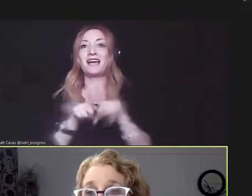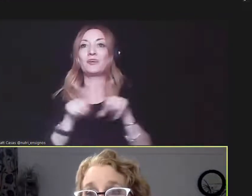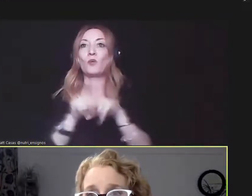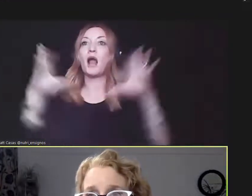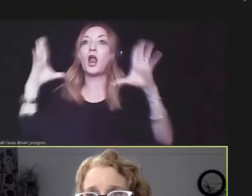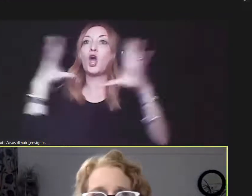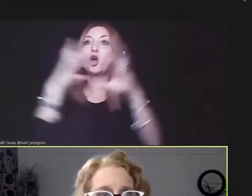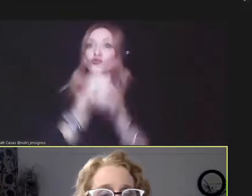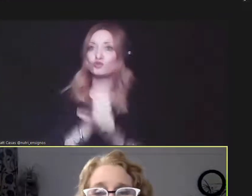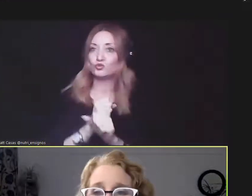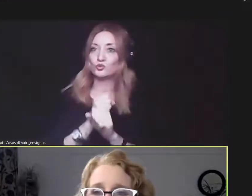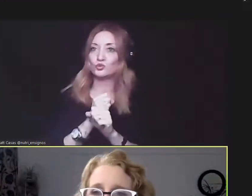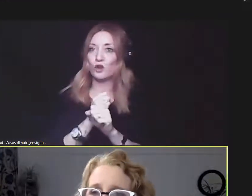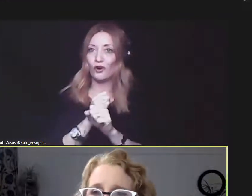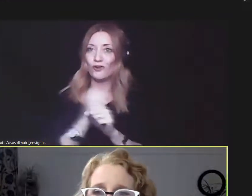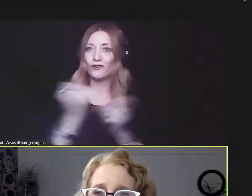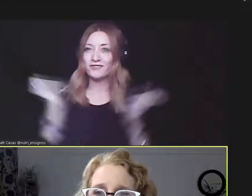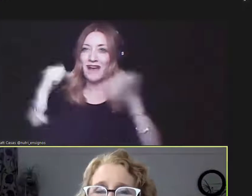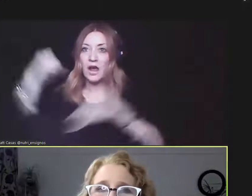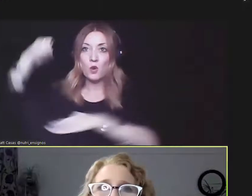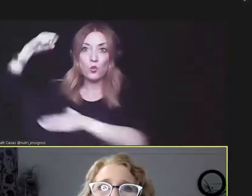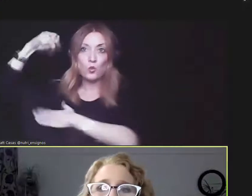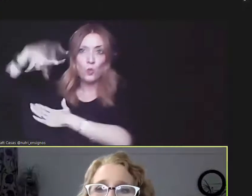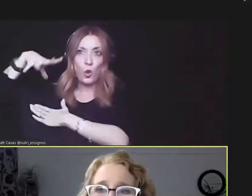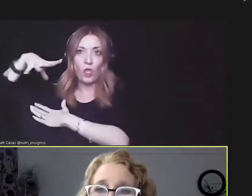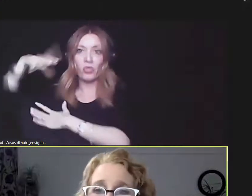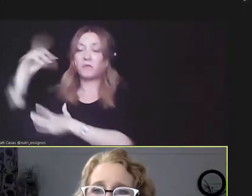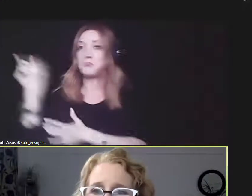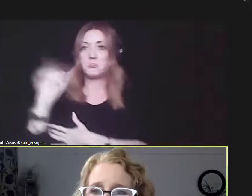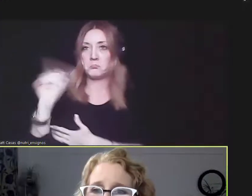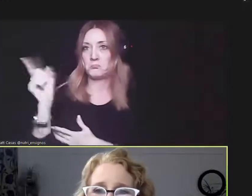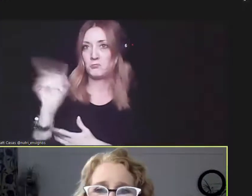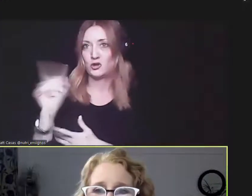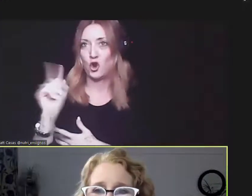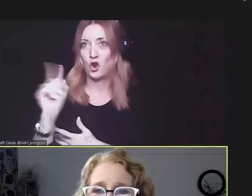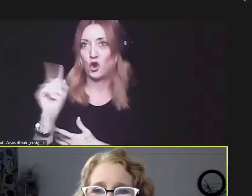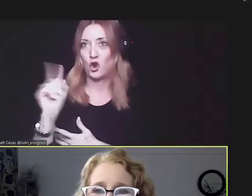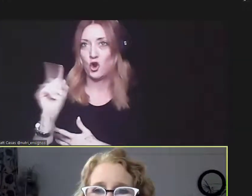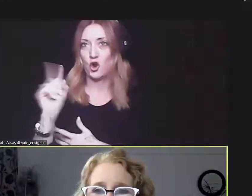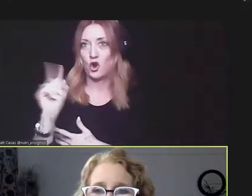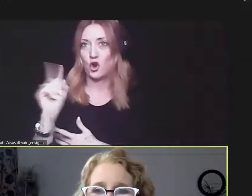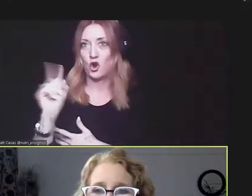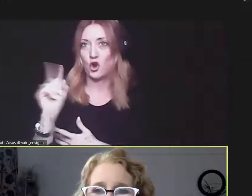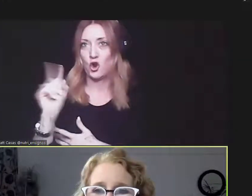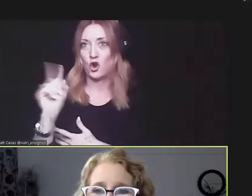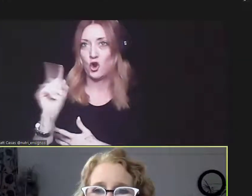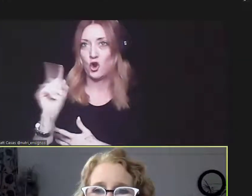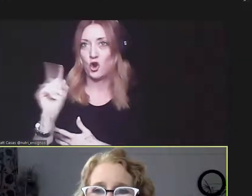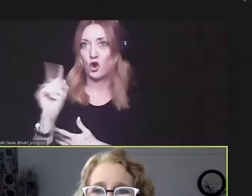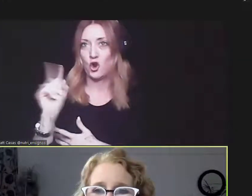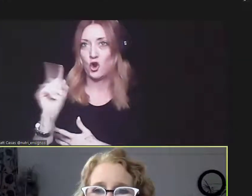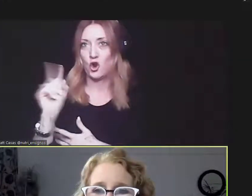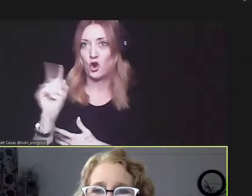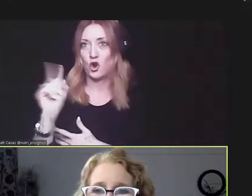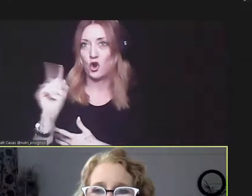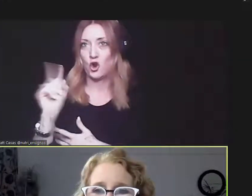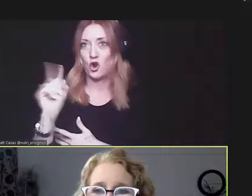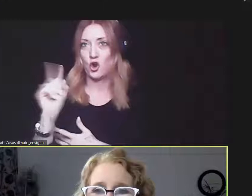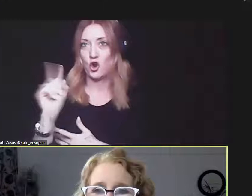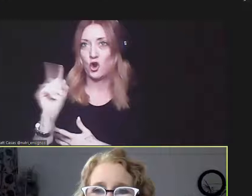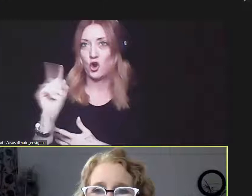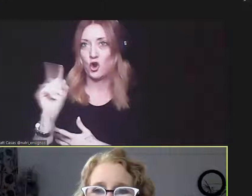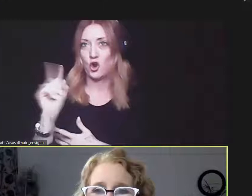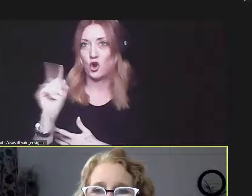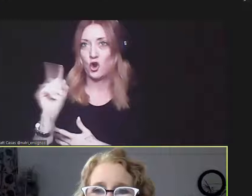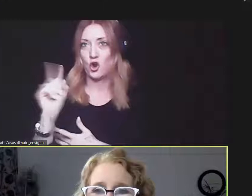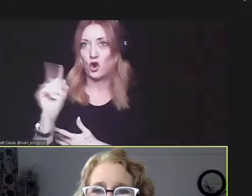be refrigerated. And actually, probiotics that are kept in a refrigerator, I